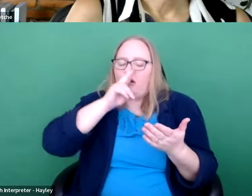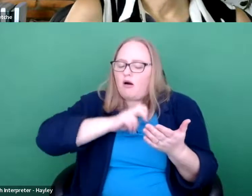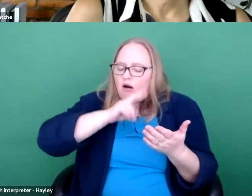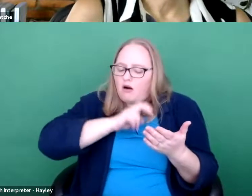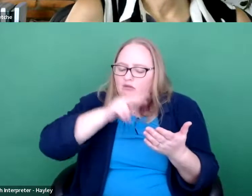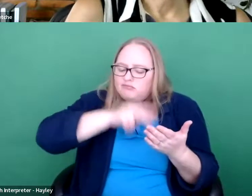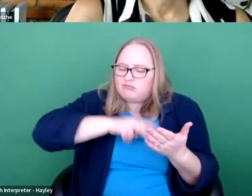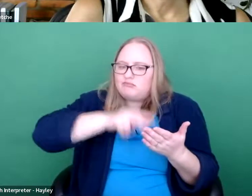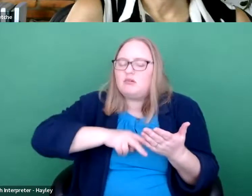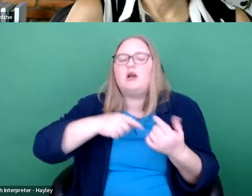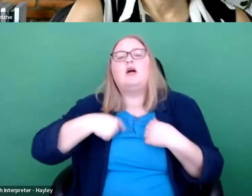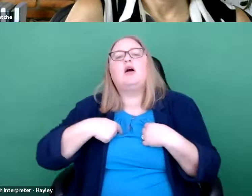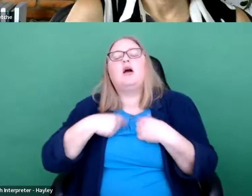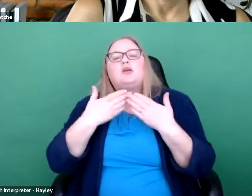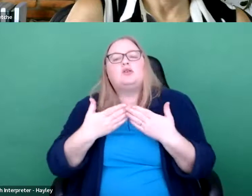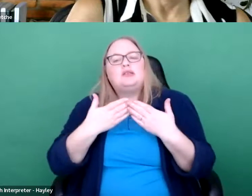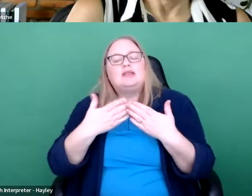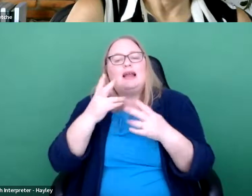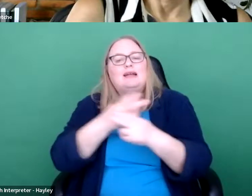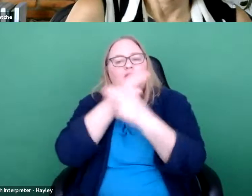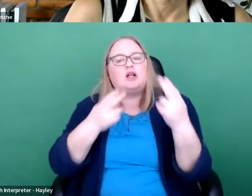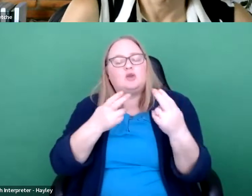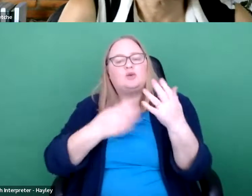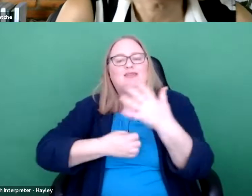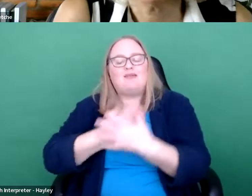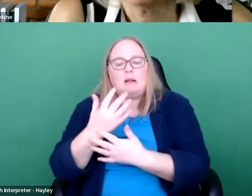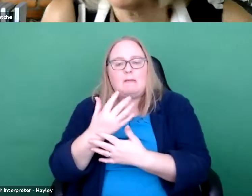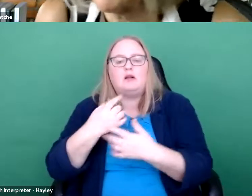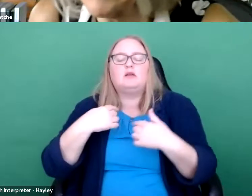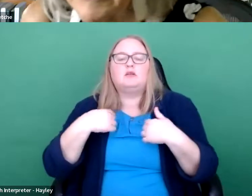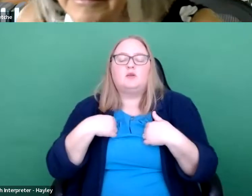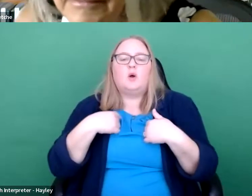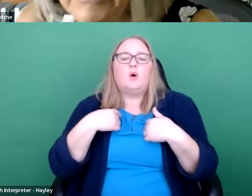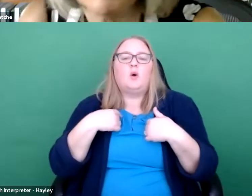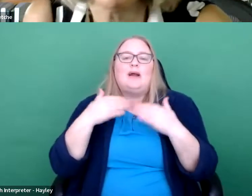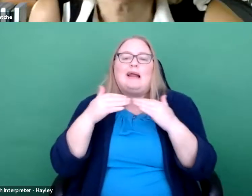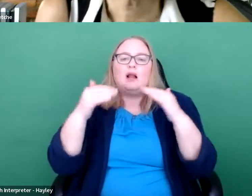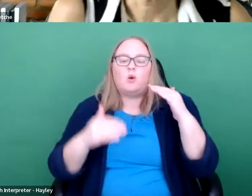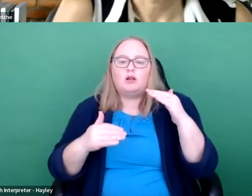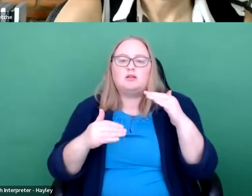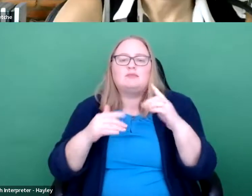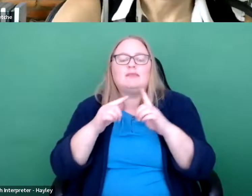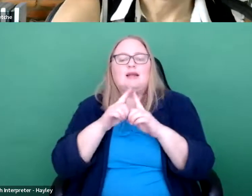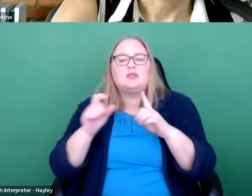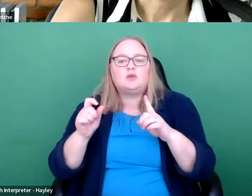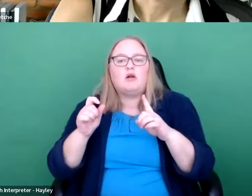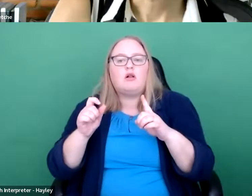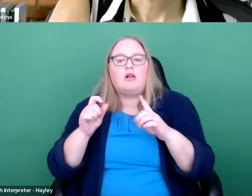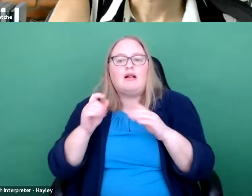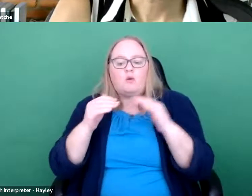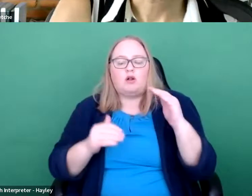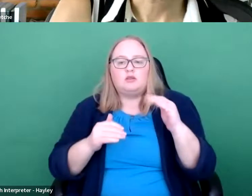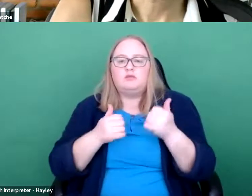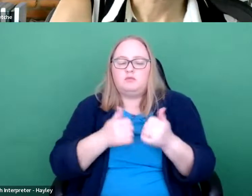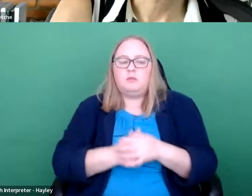of international development, so the whole inequality and the digital aspect of it is very important. My question